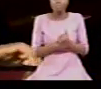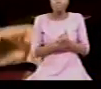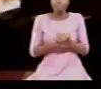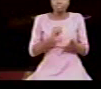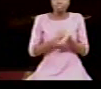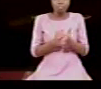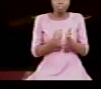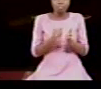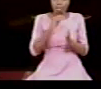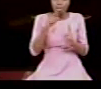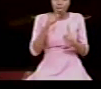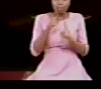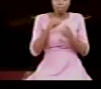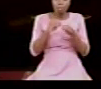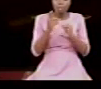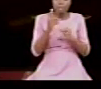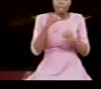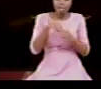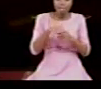one. In